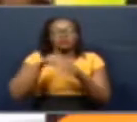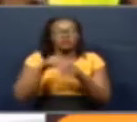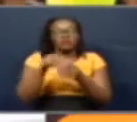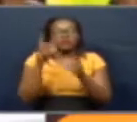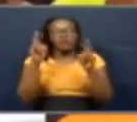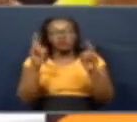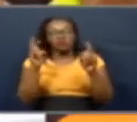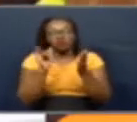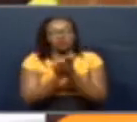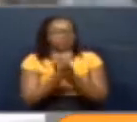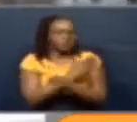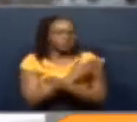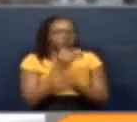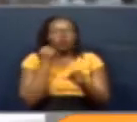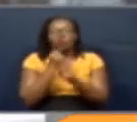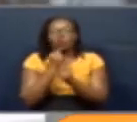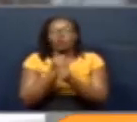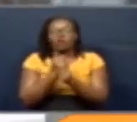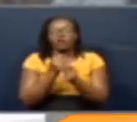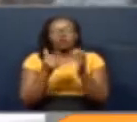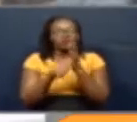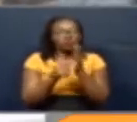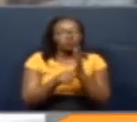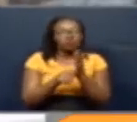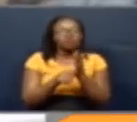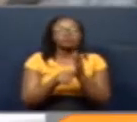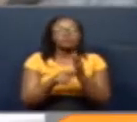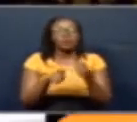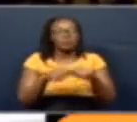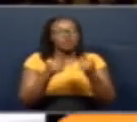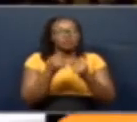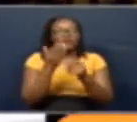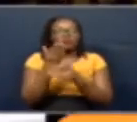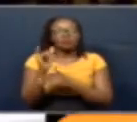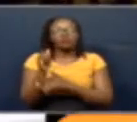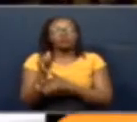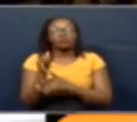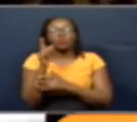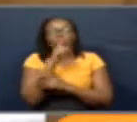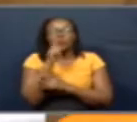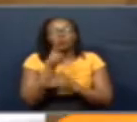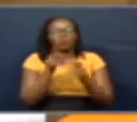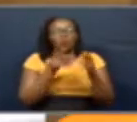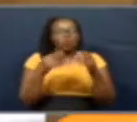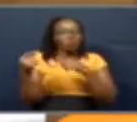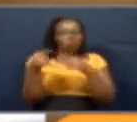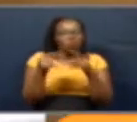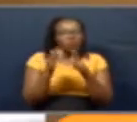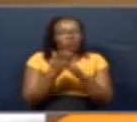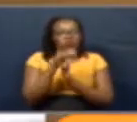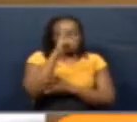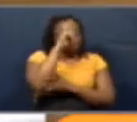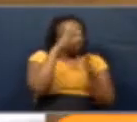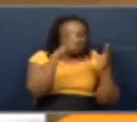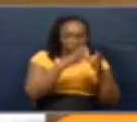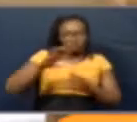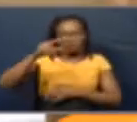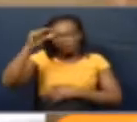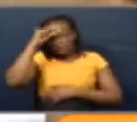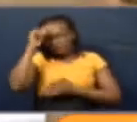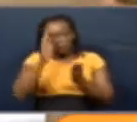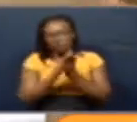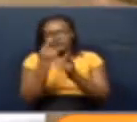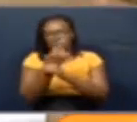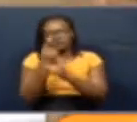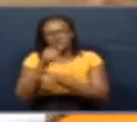whose previous handling of disasters has been hampered by turf wars between police, military, county governments, among other